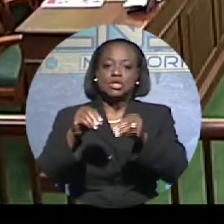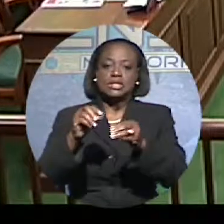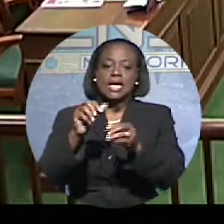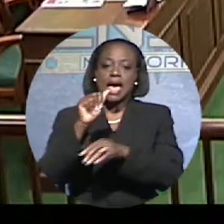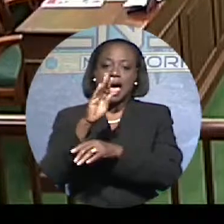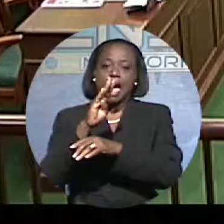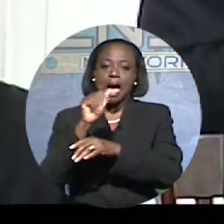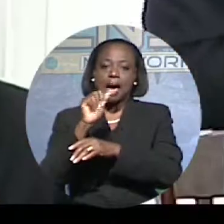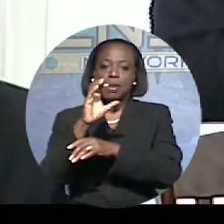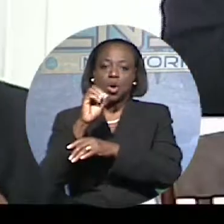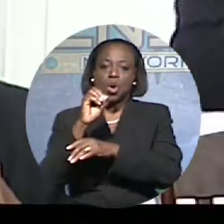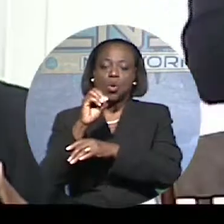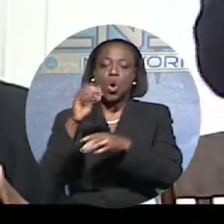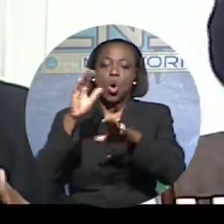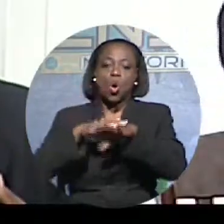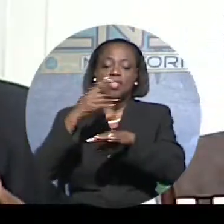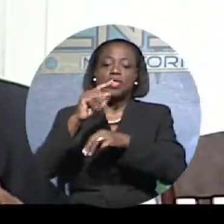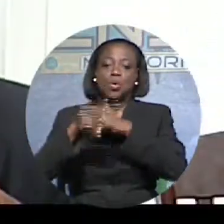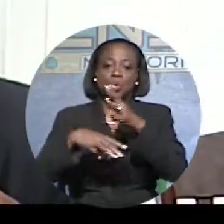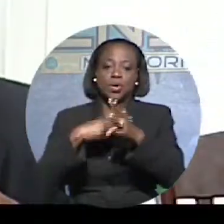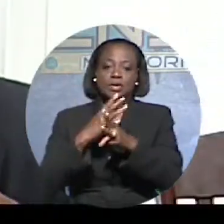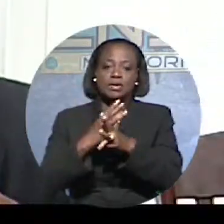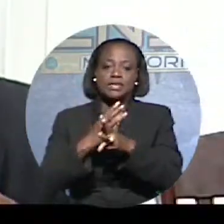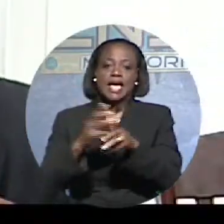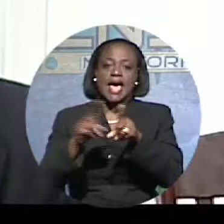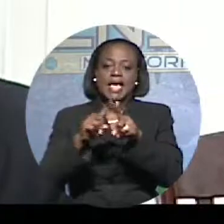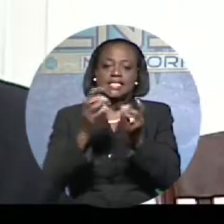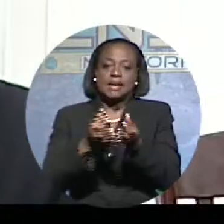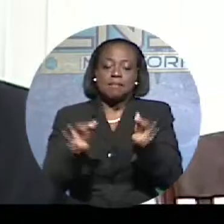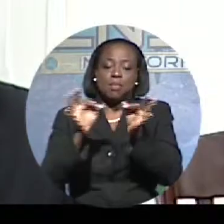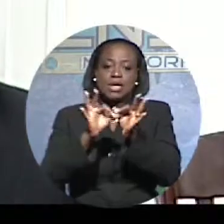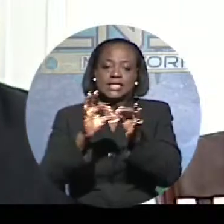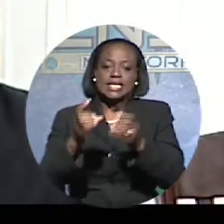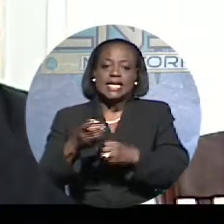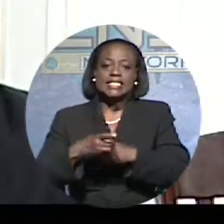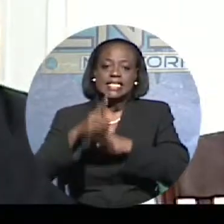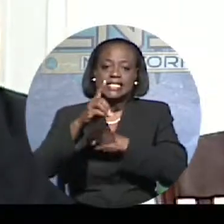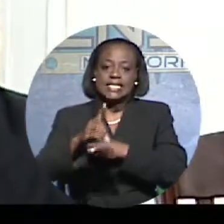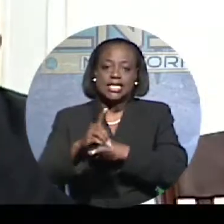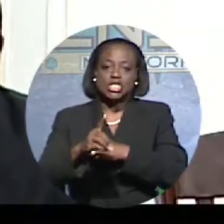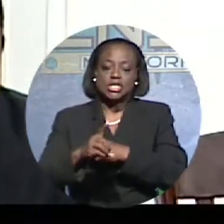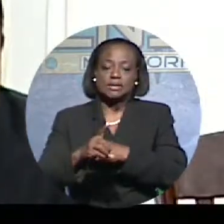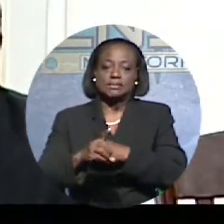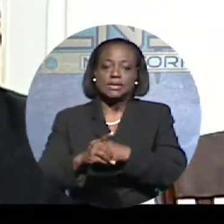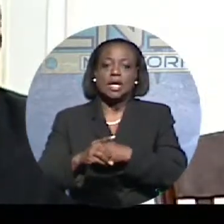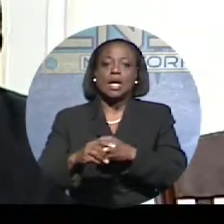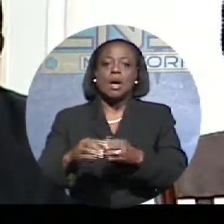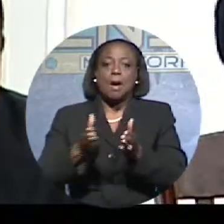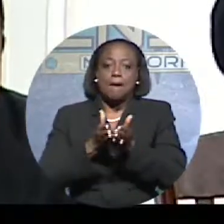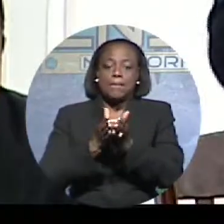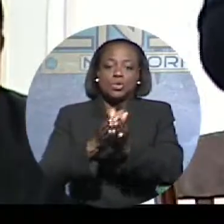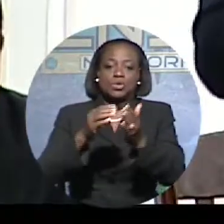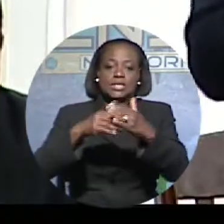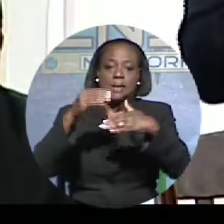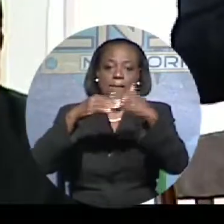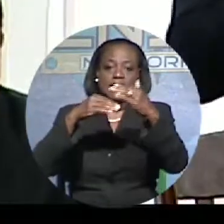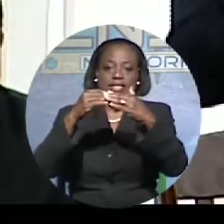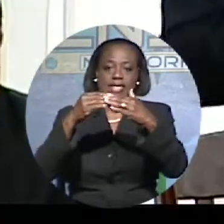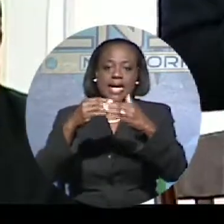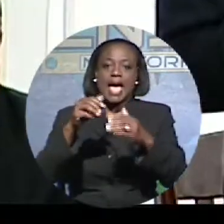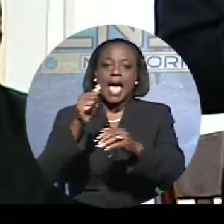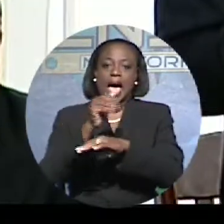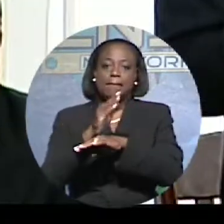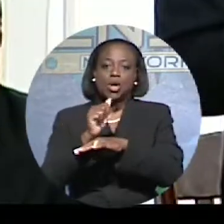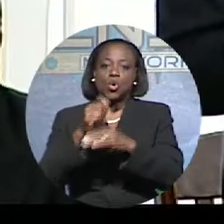top destination. Solely due to progressive industries like boat building, Abaco is deemed the sailing capital of